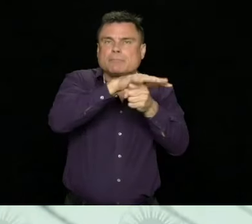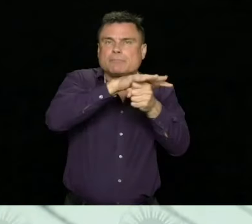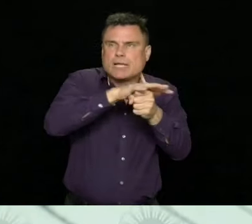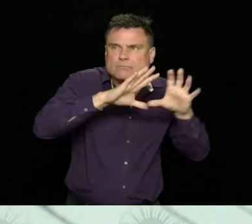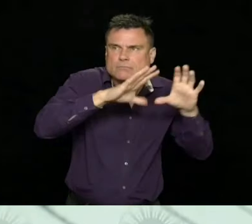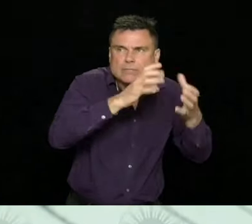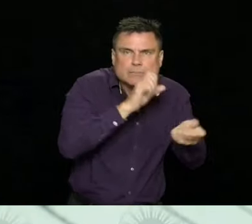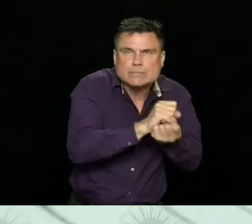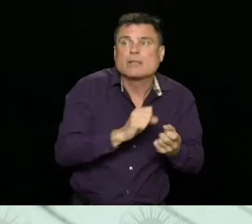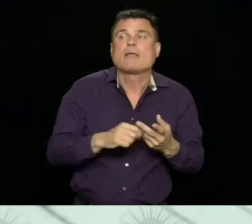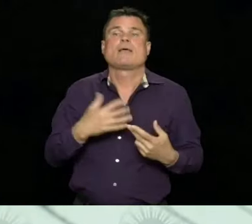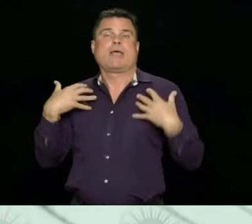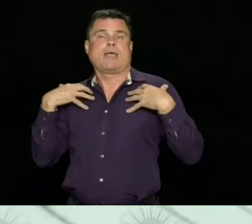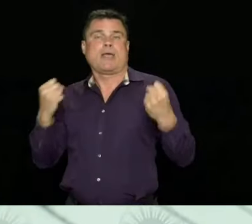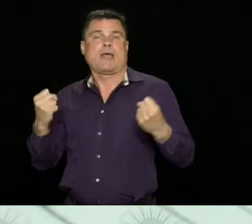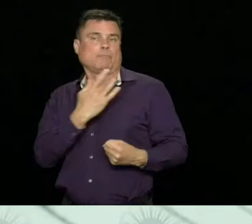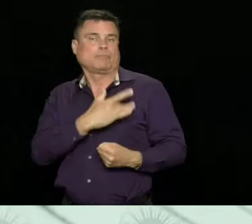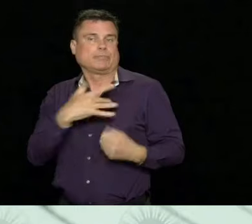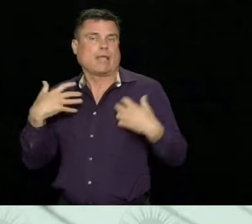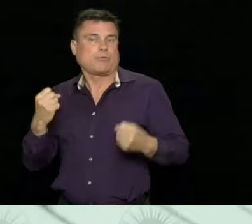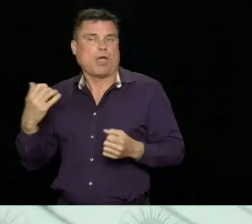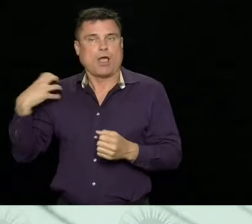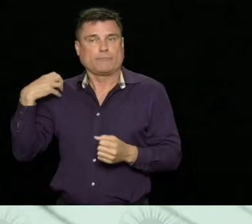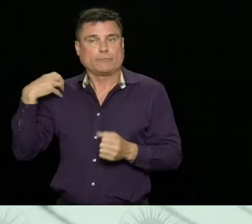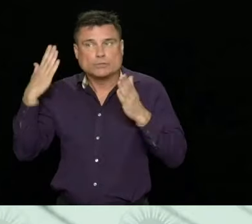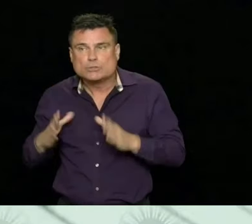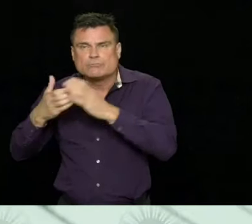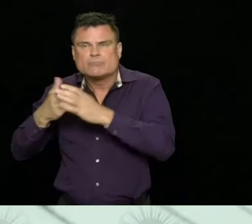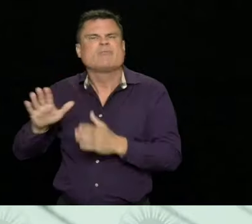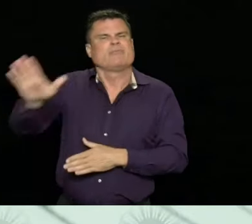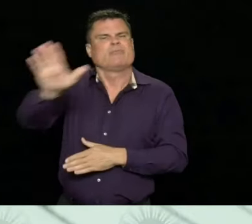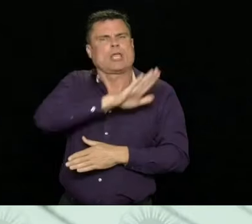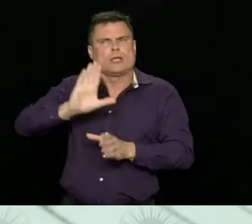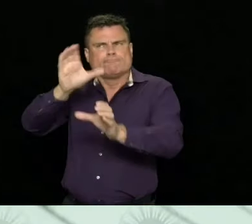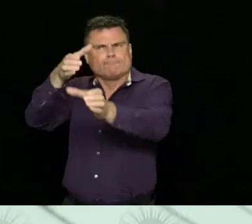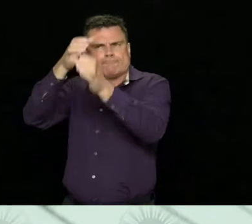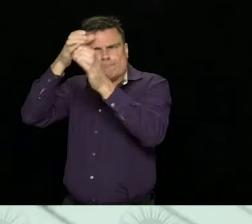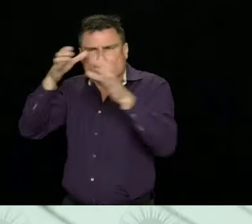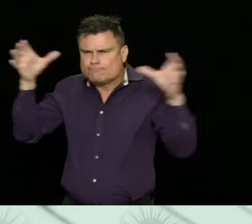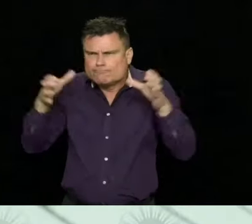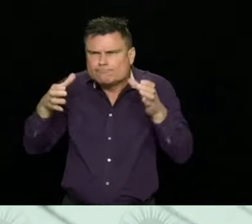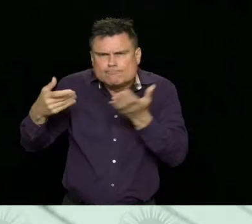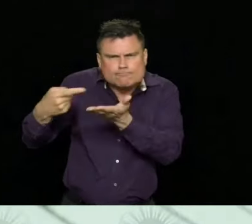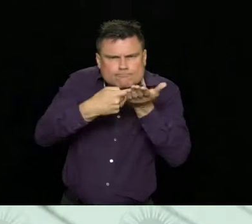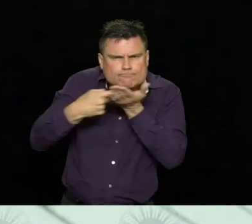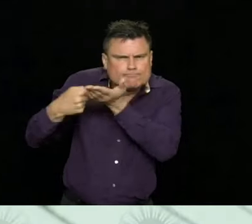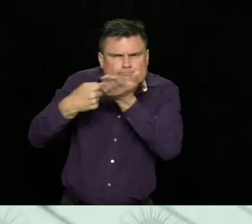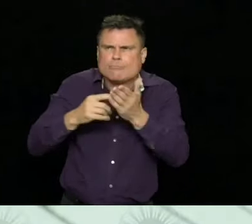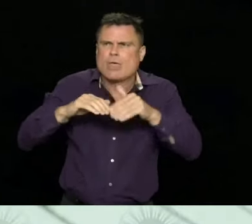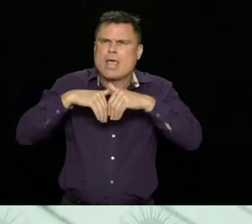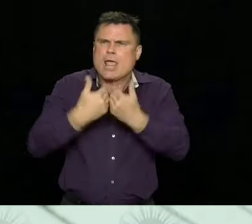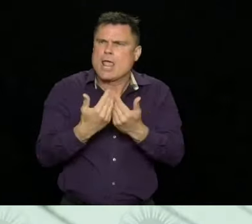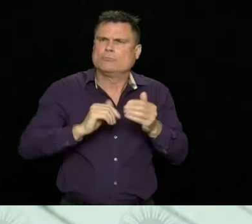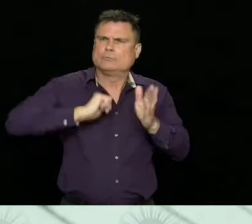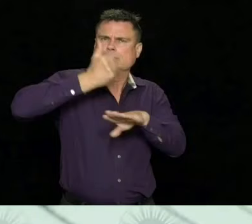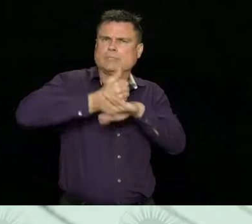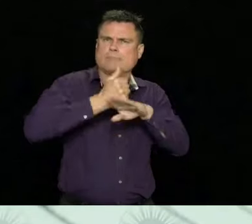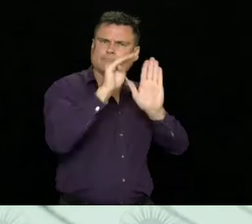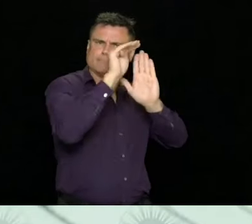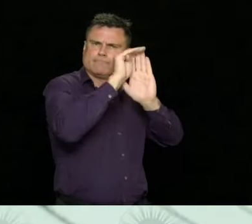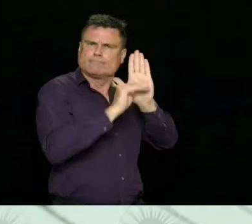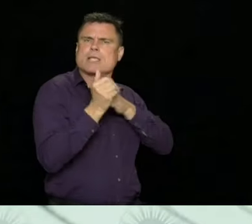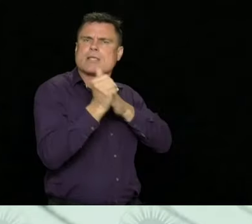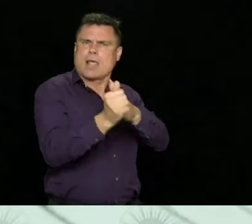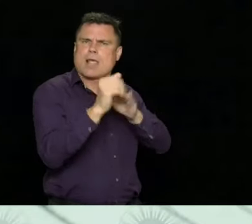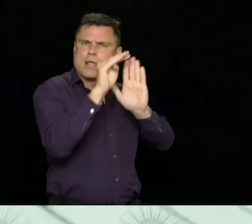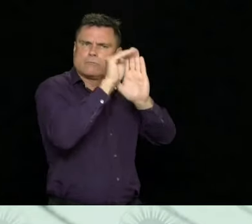guidelines. These guidelines are a starting point. Many businesses are unique or have individual circumstances